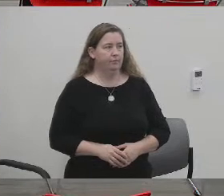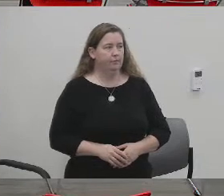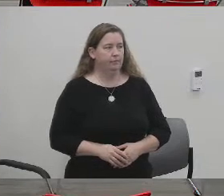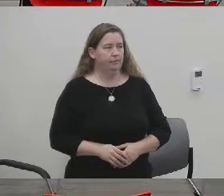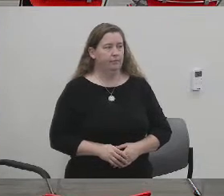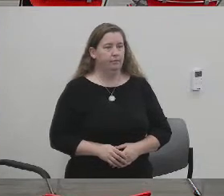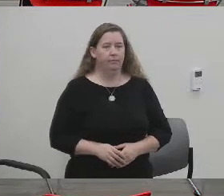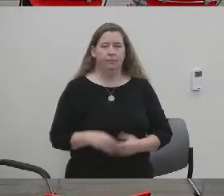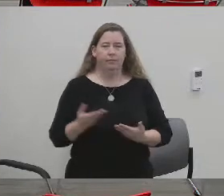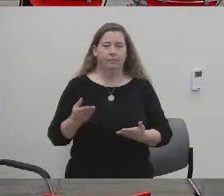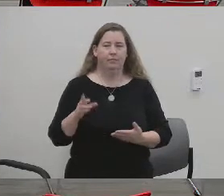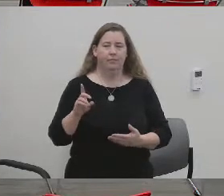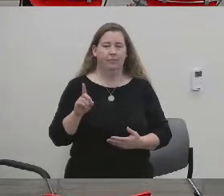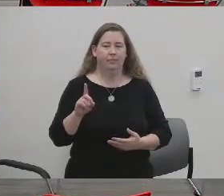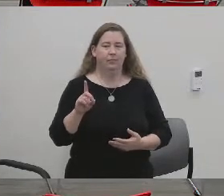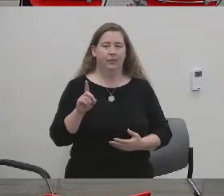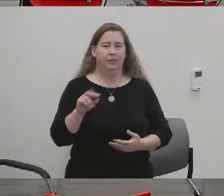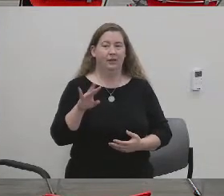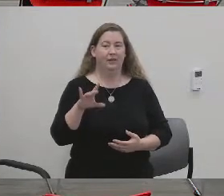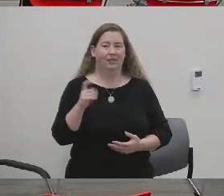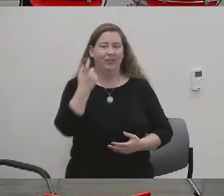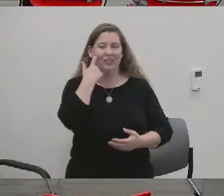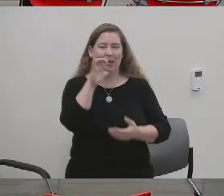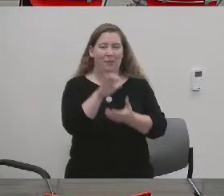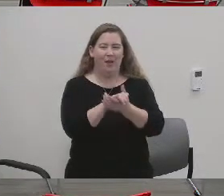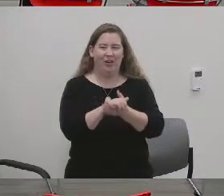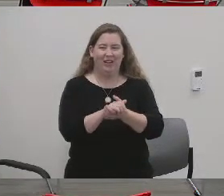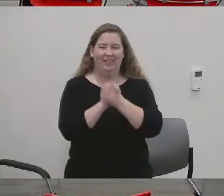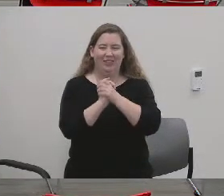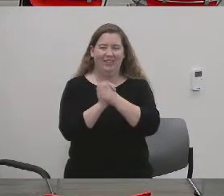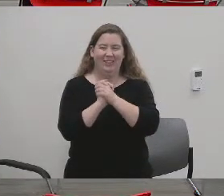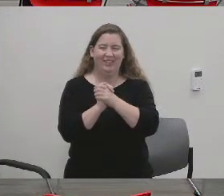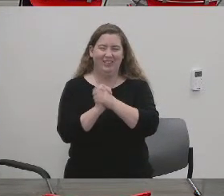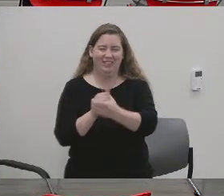Yeah, David just got married. Congrats, David.